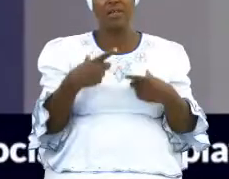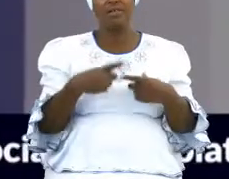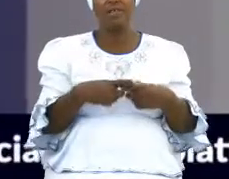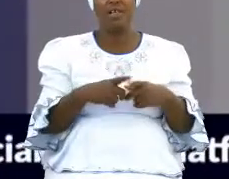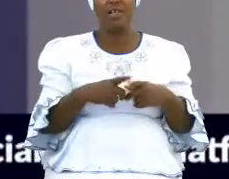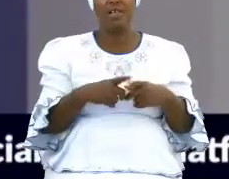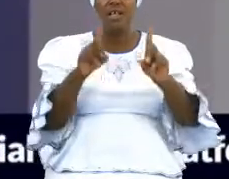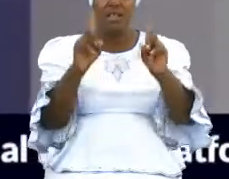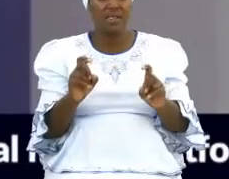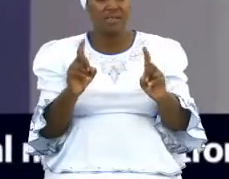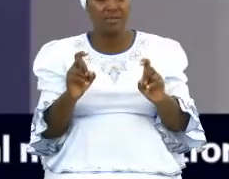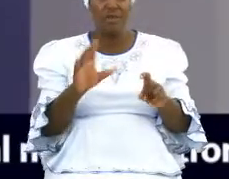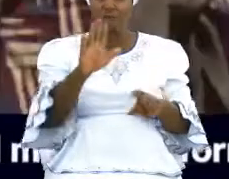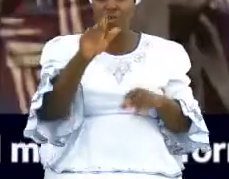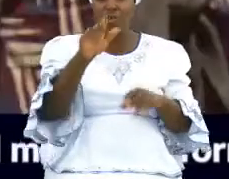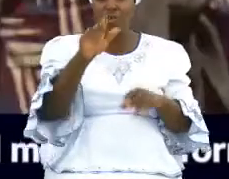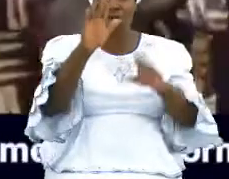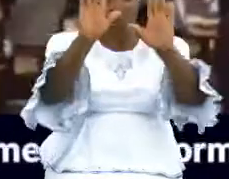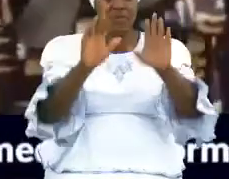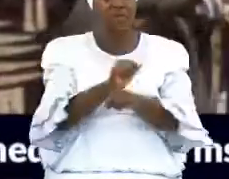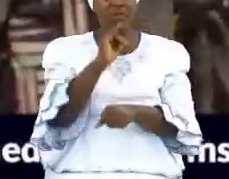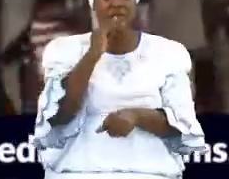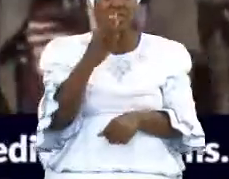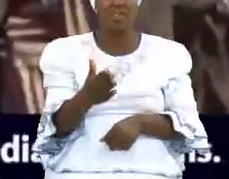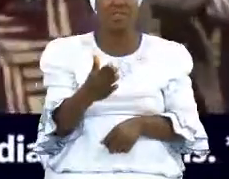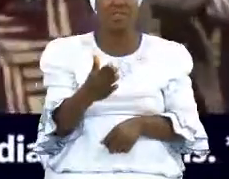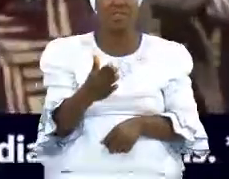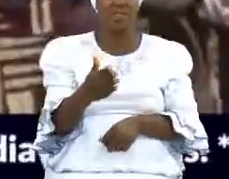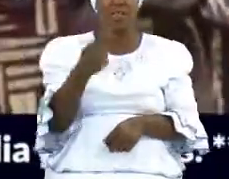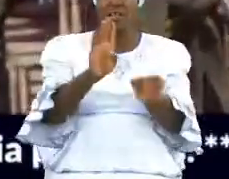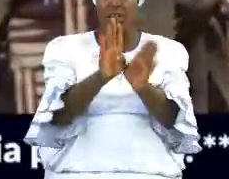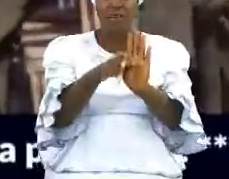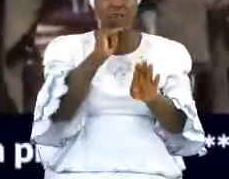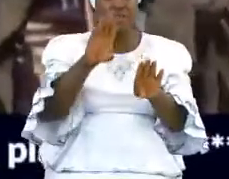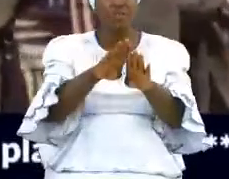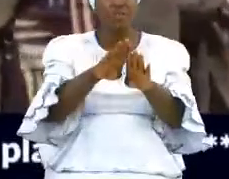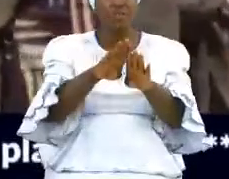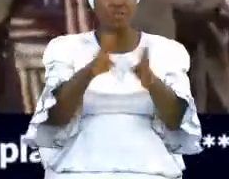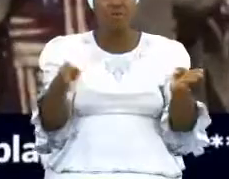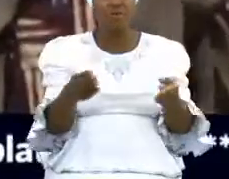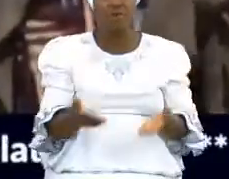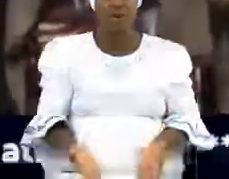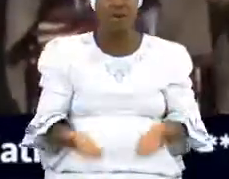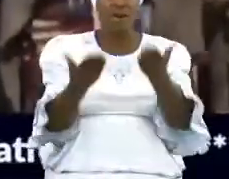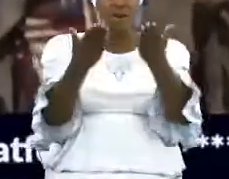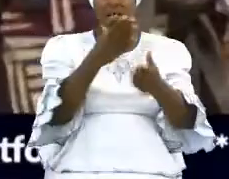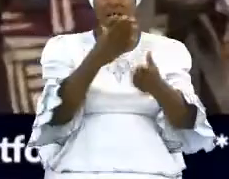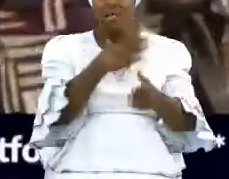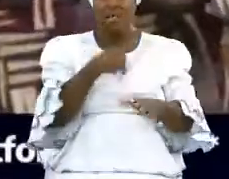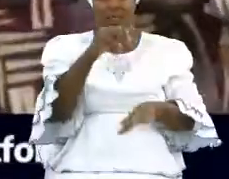up. Your miracle is there. The door is open, rise up and